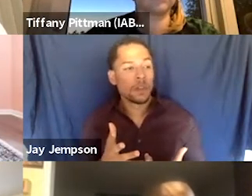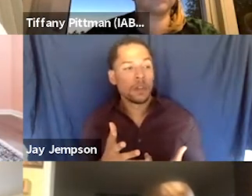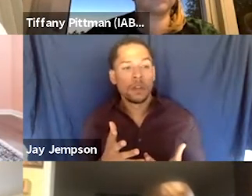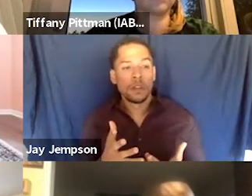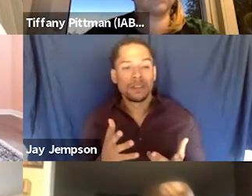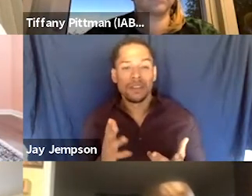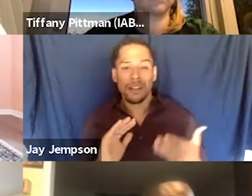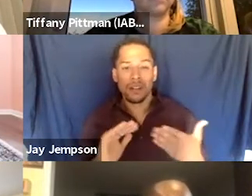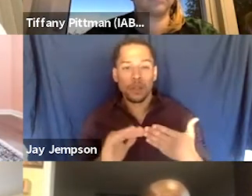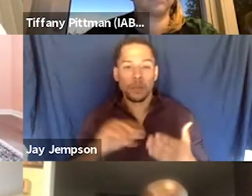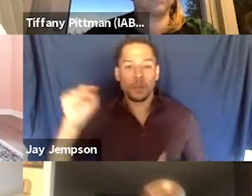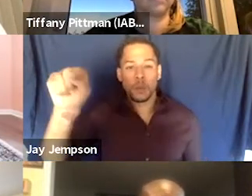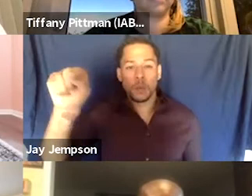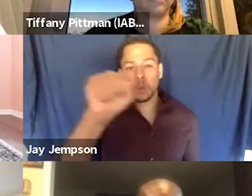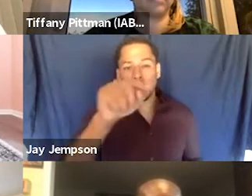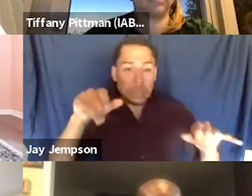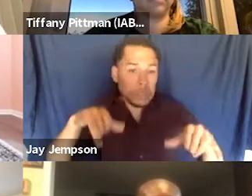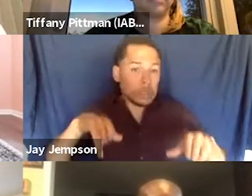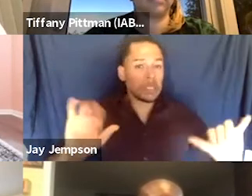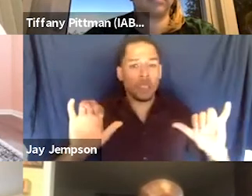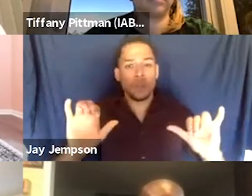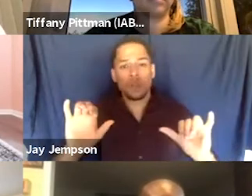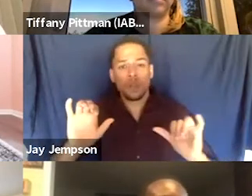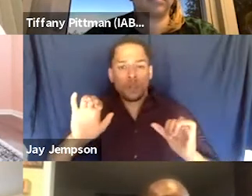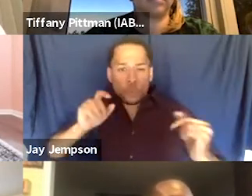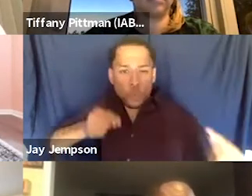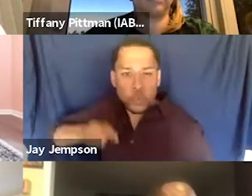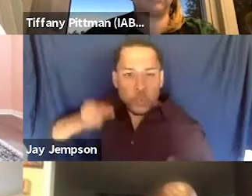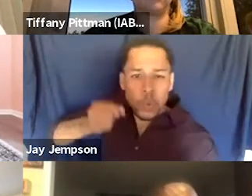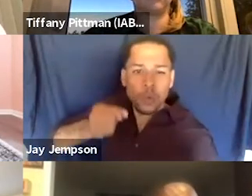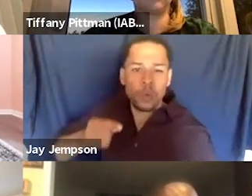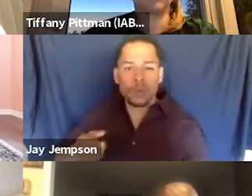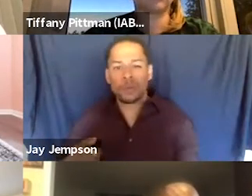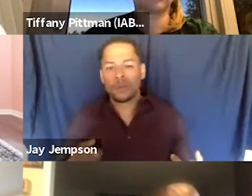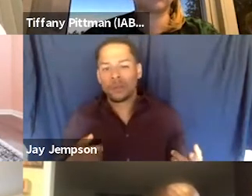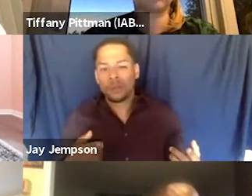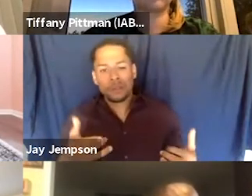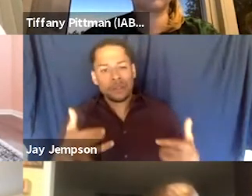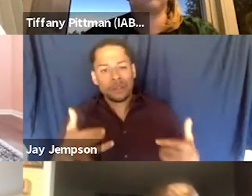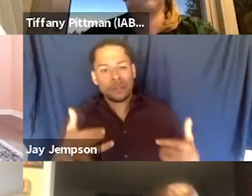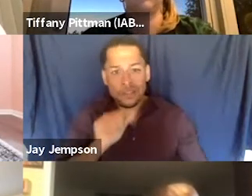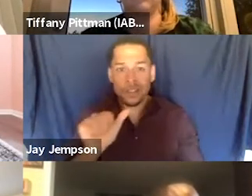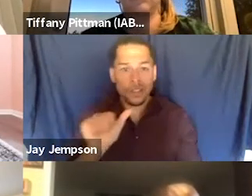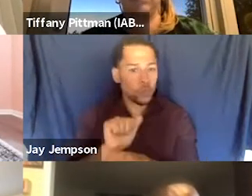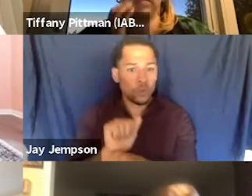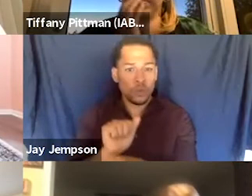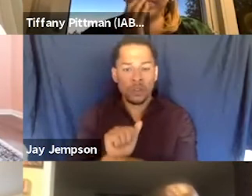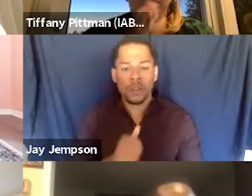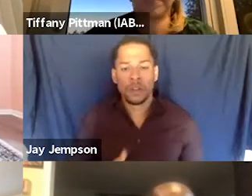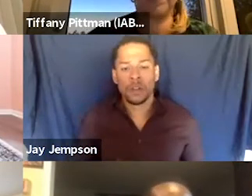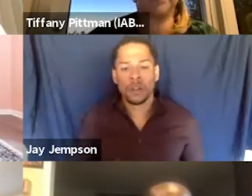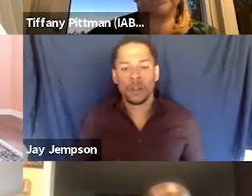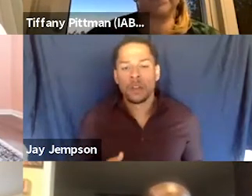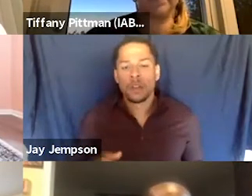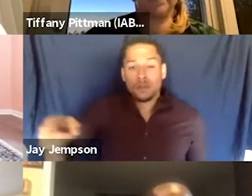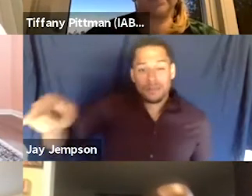still is not working. These things, you know, I think about them all the time, every day. But